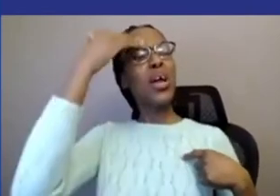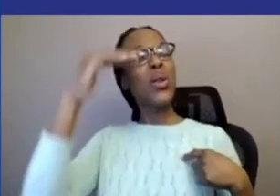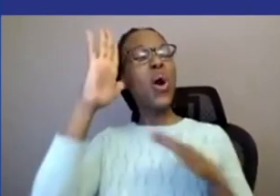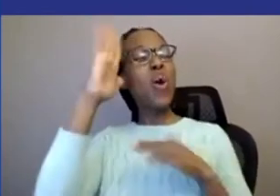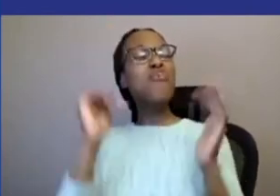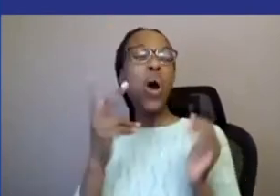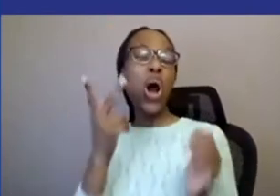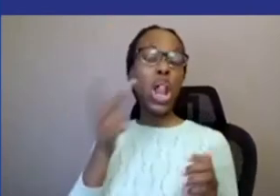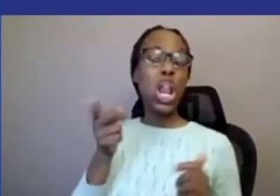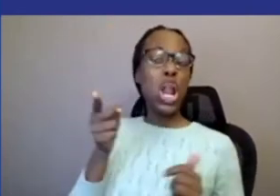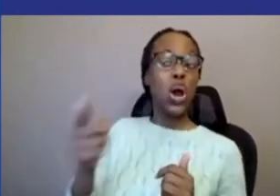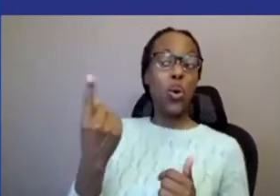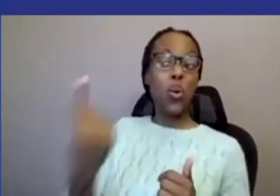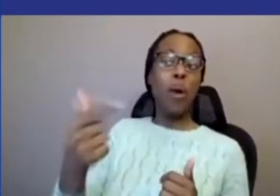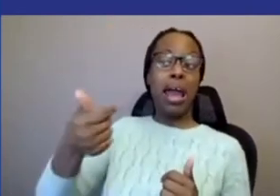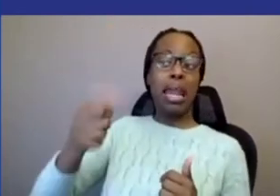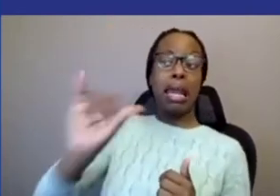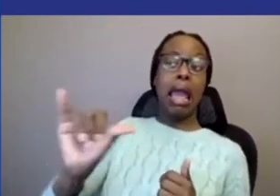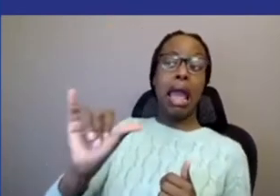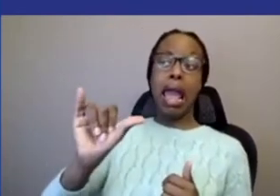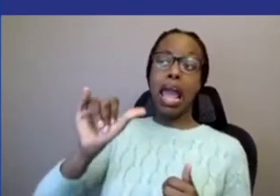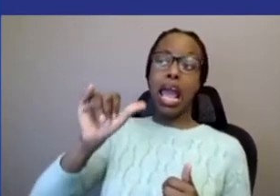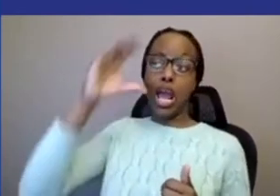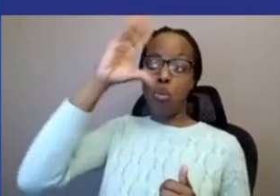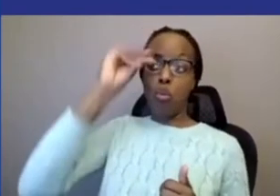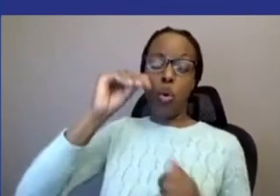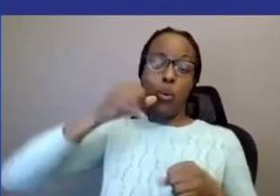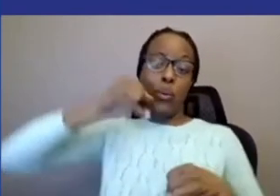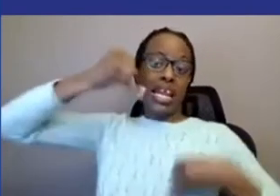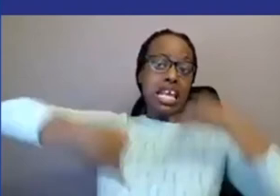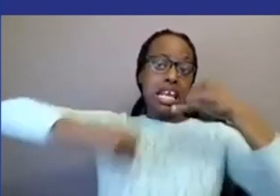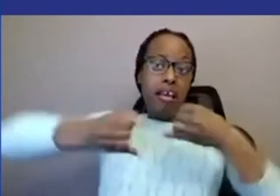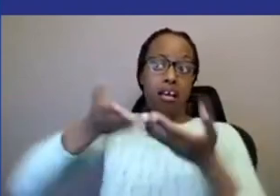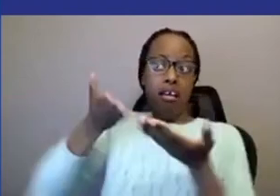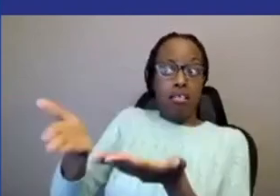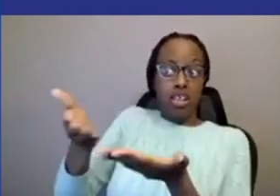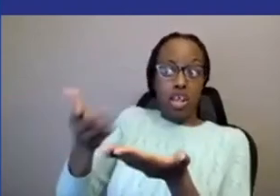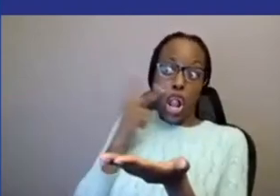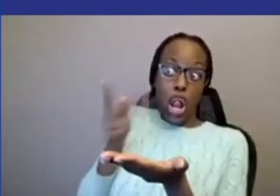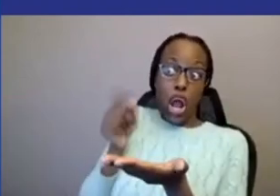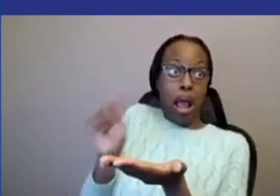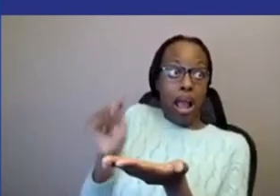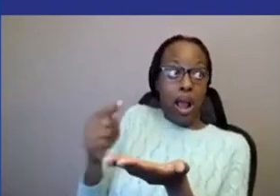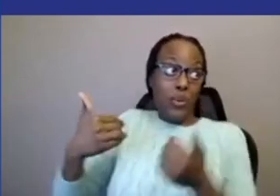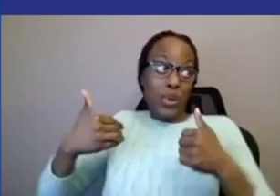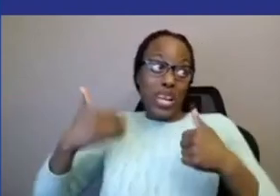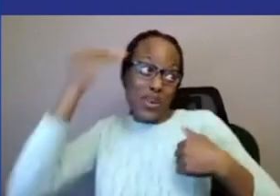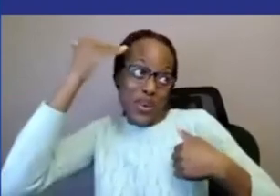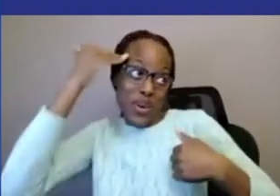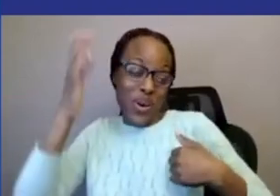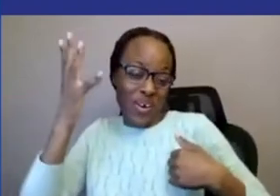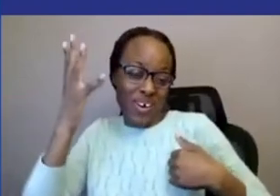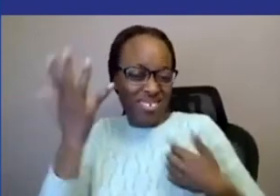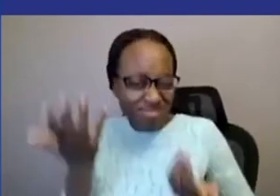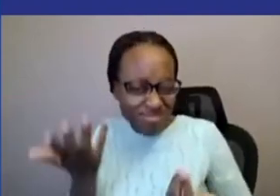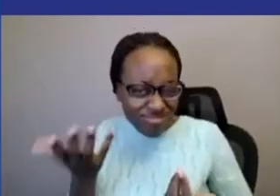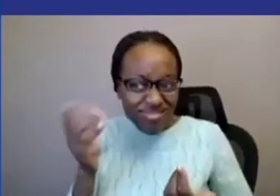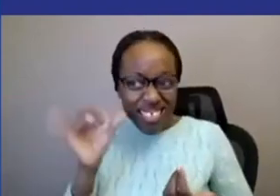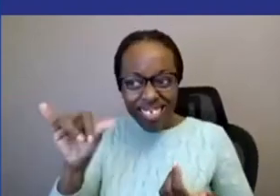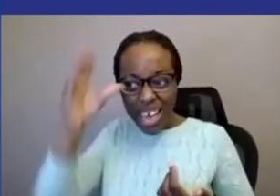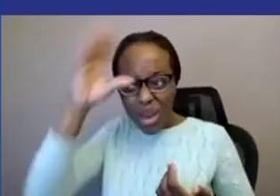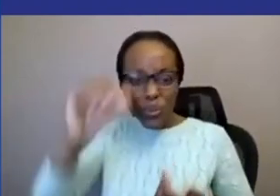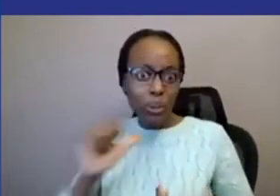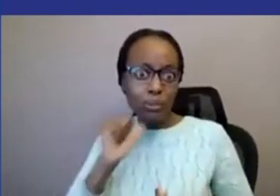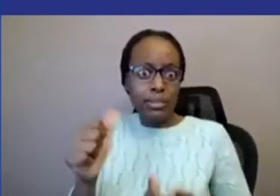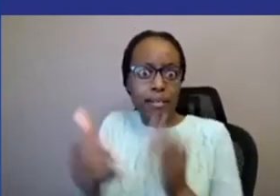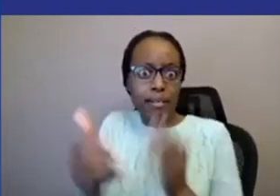over-the-top, outlandish gay boy in high heel shoes throw his back on the floor wasn't even good. He wasn't even good at what he was doing. And I addressed that to them. I said,